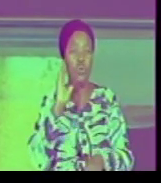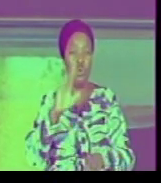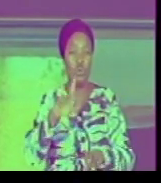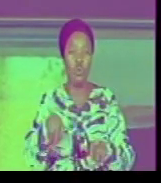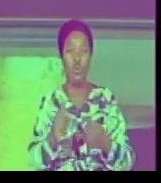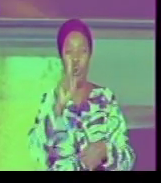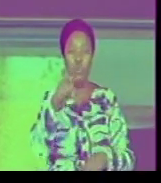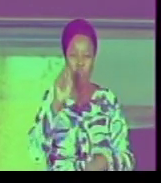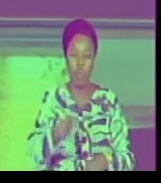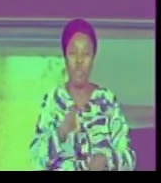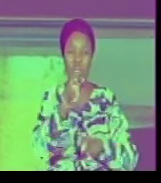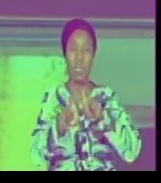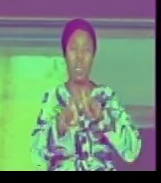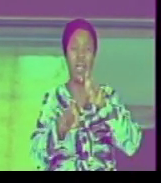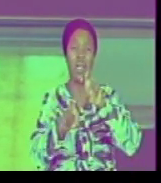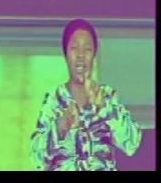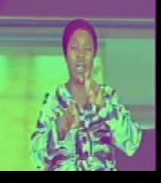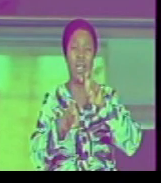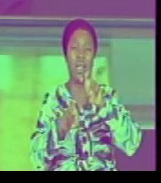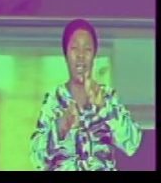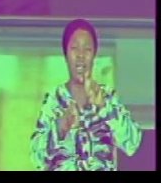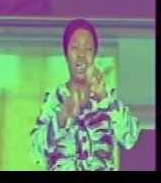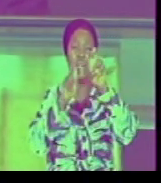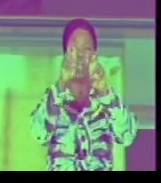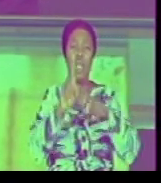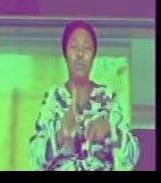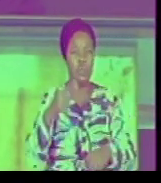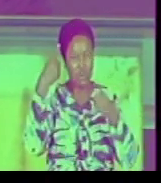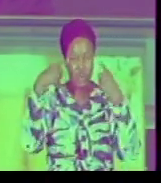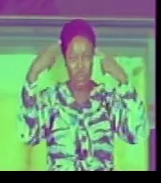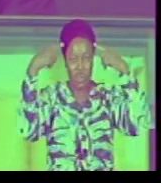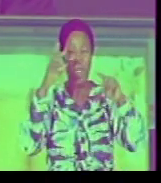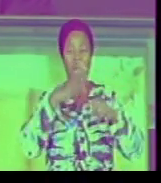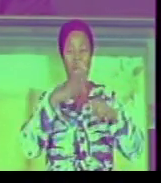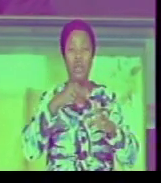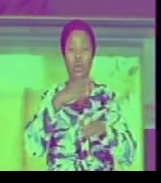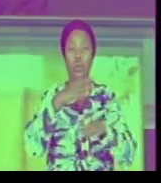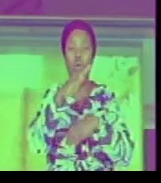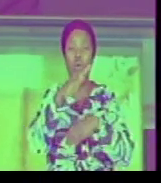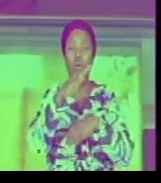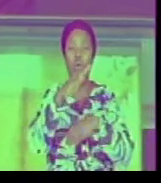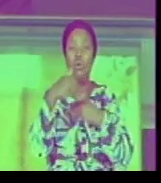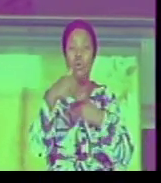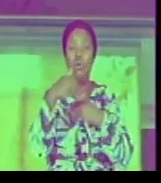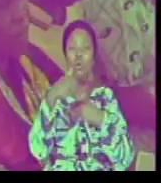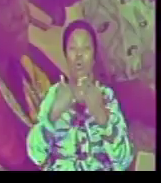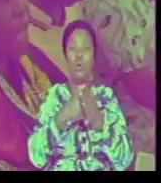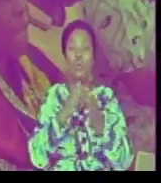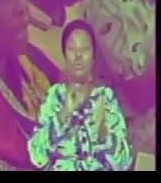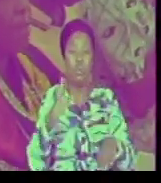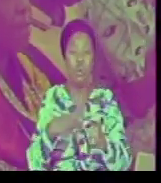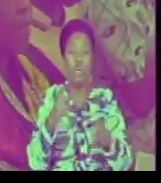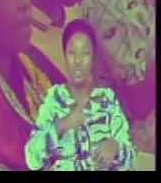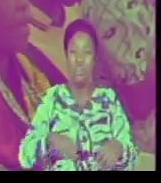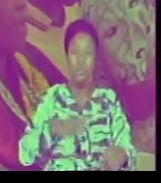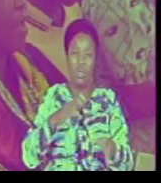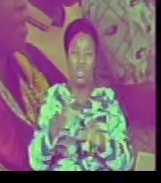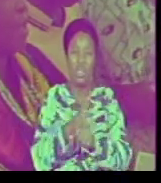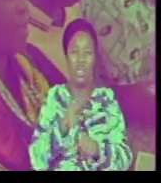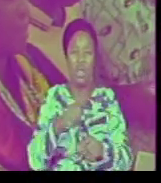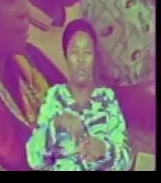must succeed. And all those enemies of the way, the Lord will clear them in Jesus'